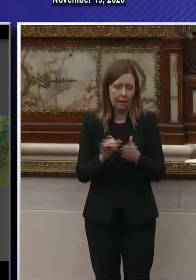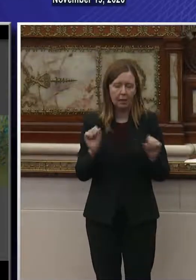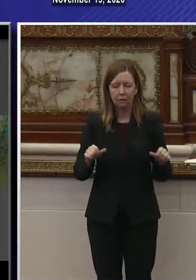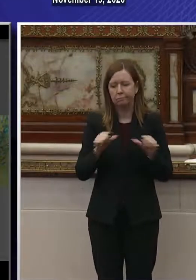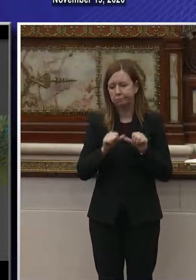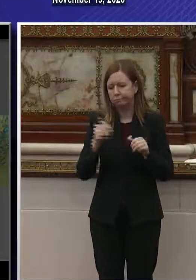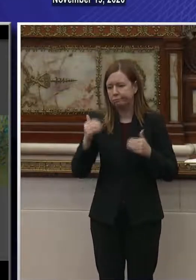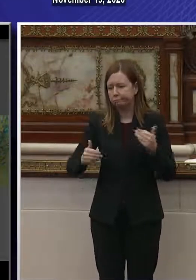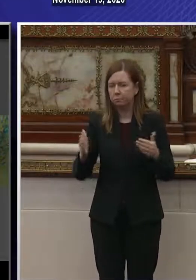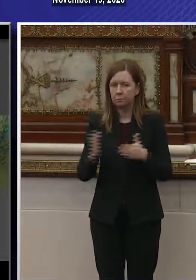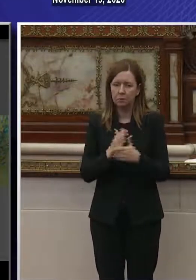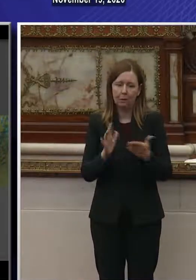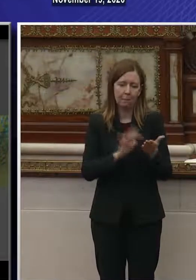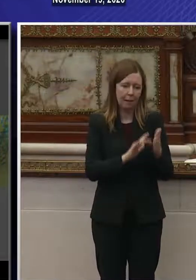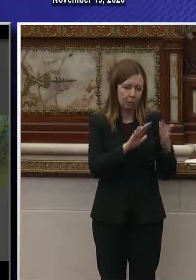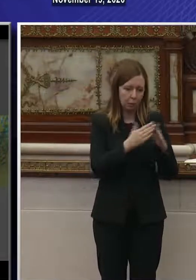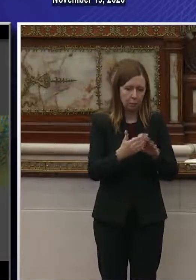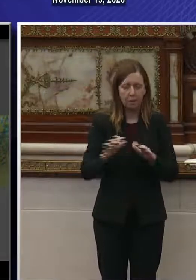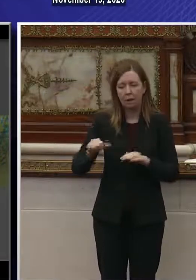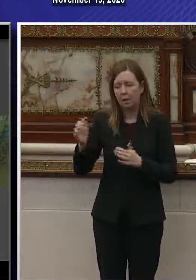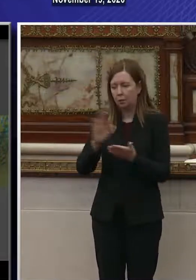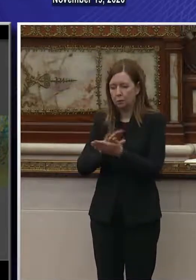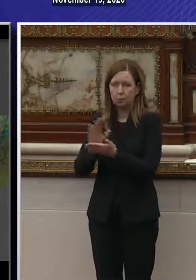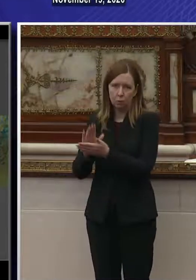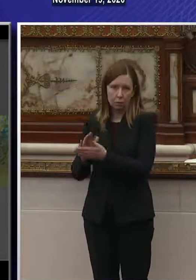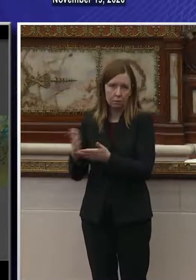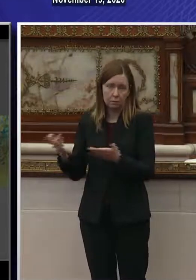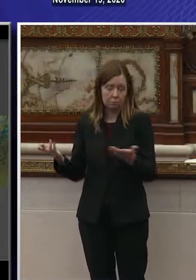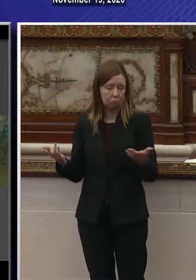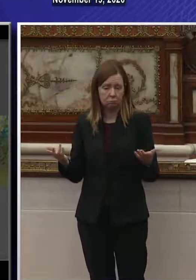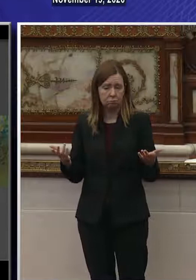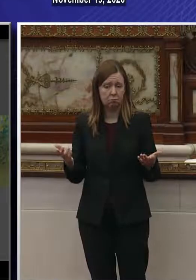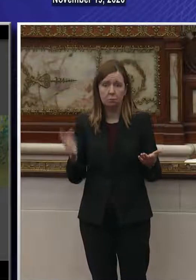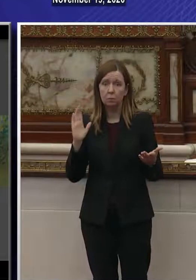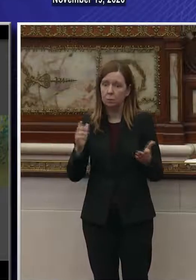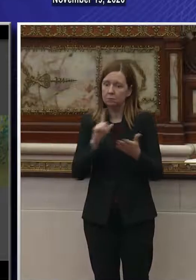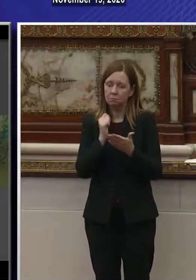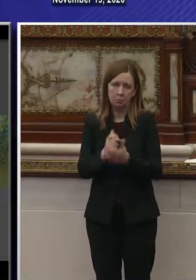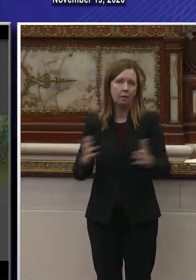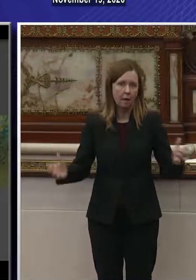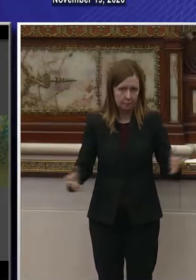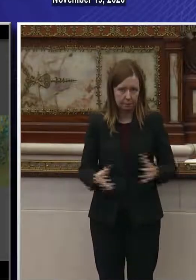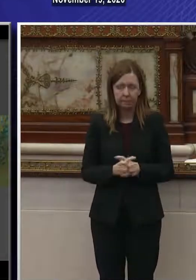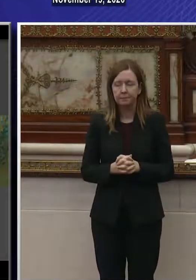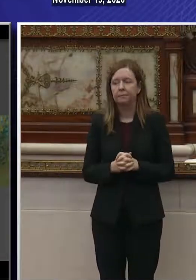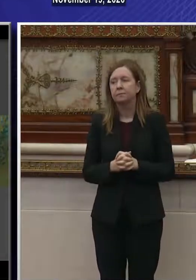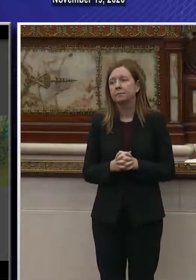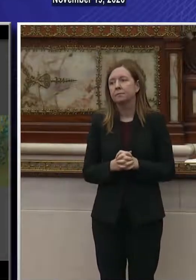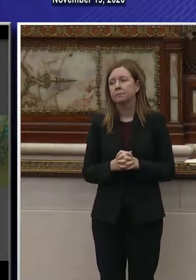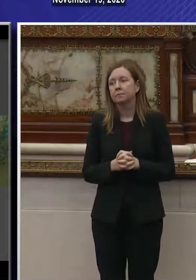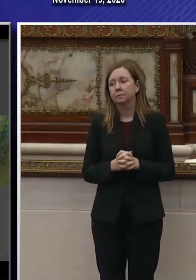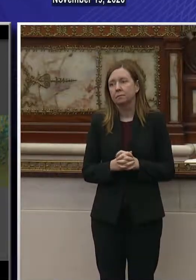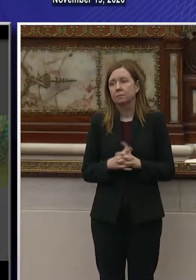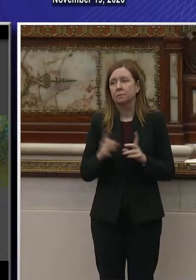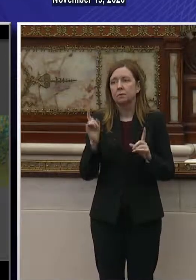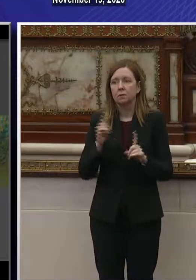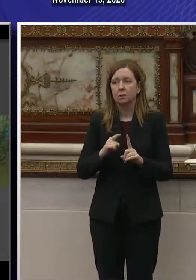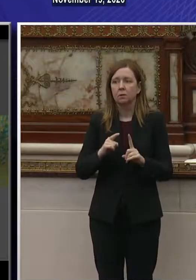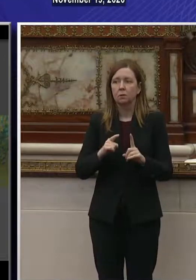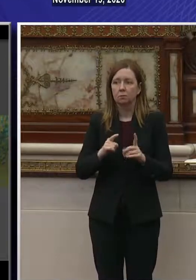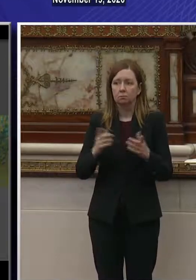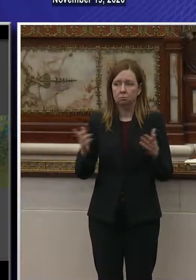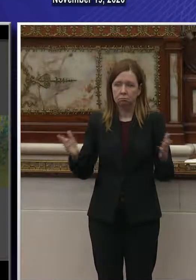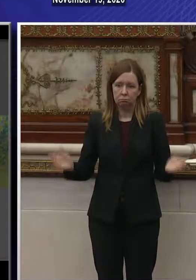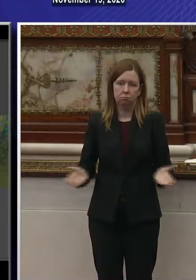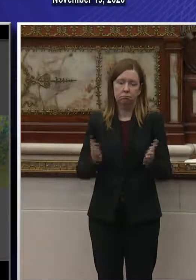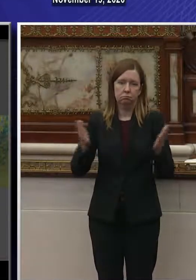on between the medical community and other schools would go a long way towards, you know, being able